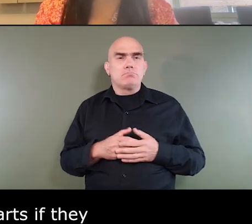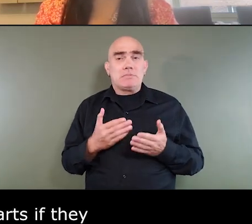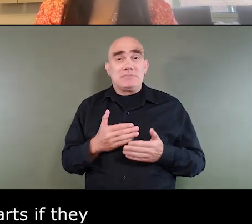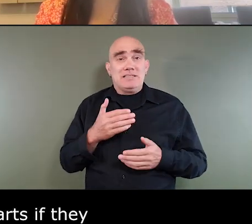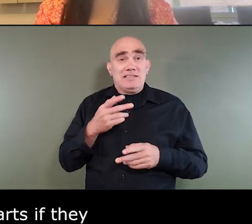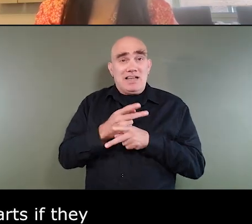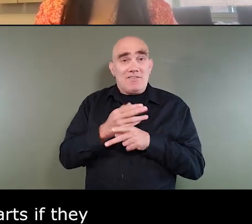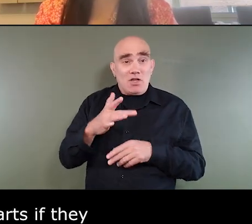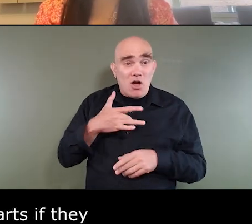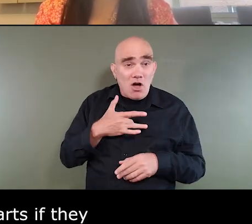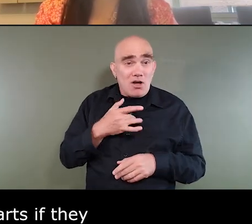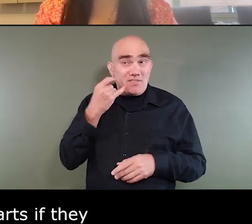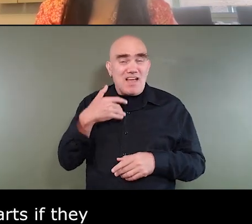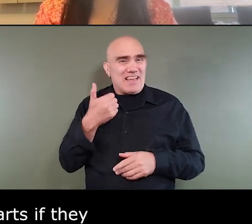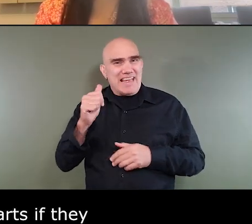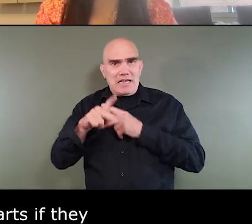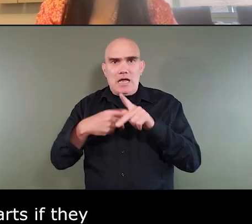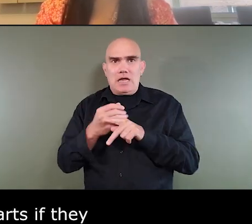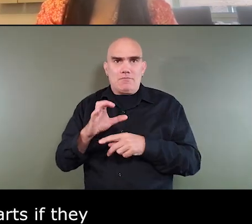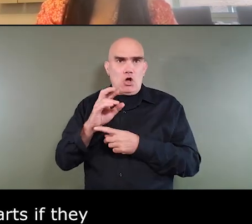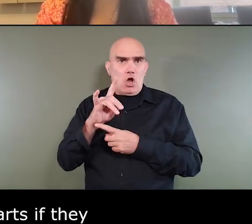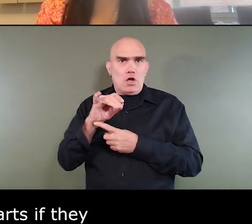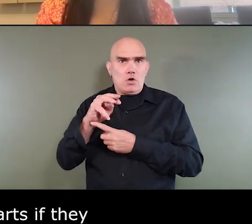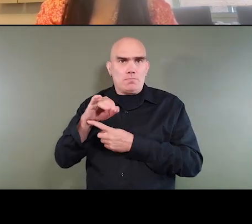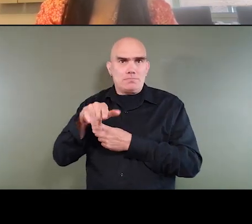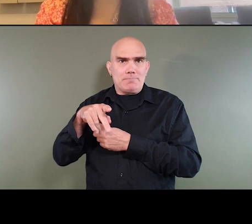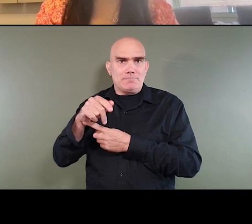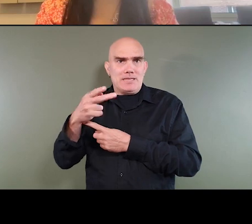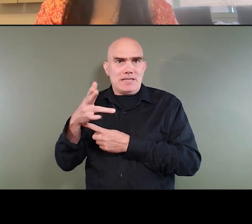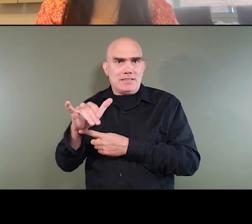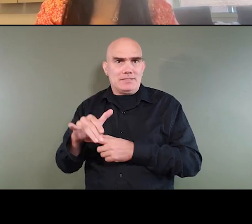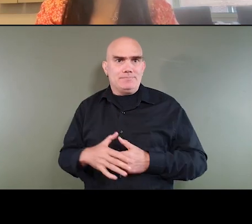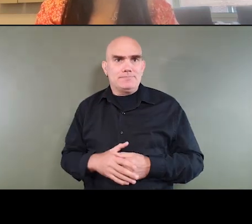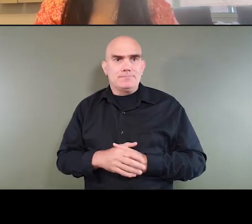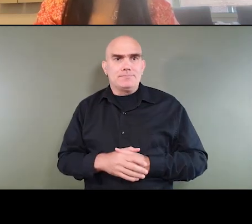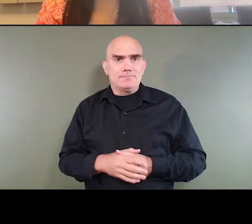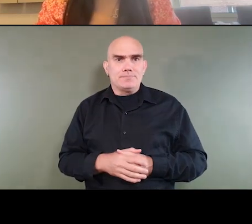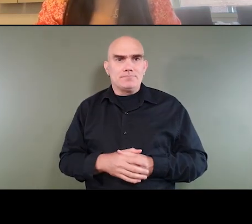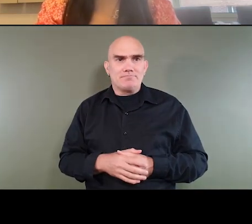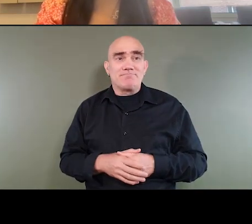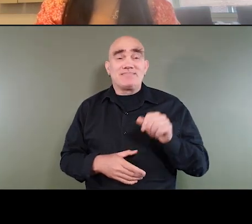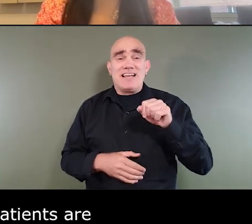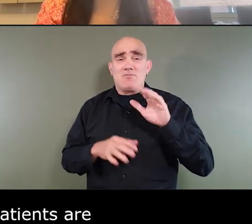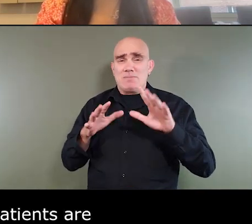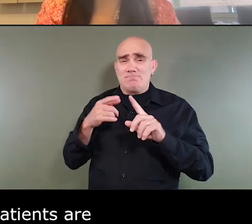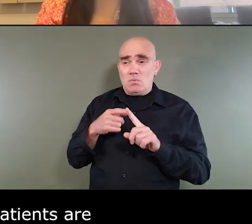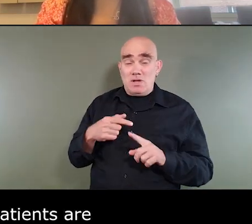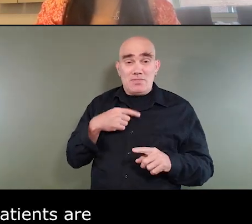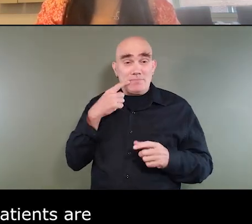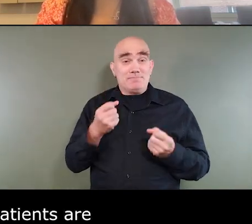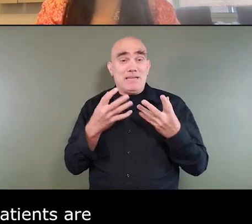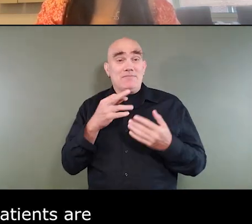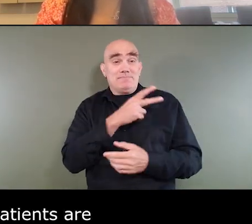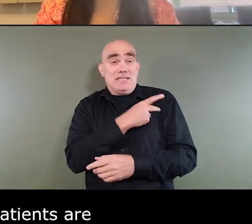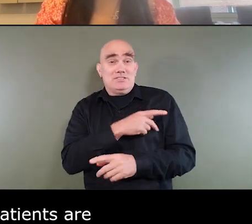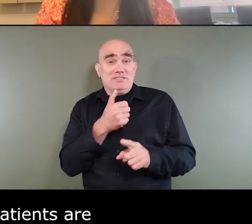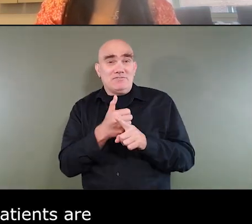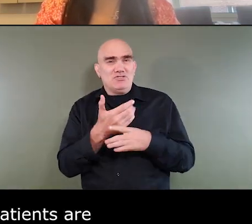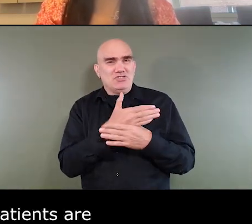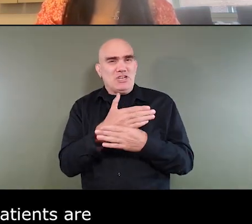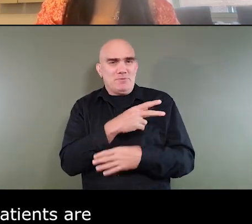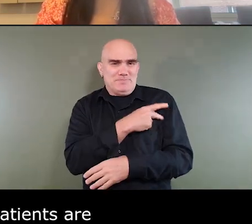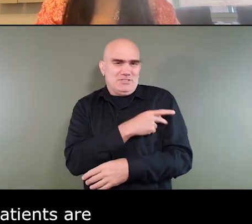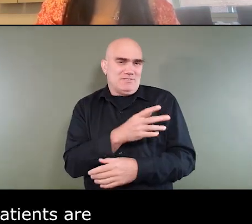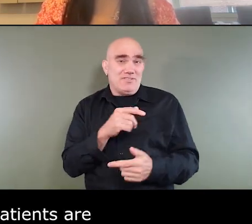to help take care of their hearts if they have any degree of cardiomyopathy. Yes, so great points. I think many of the patients,